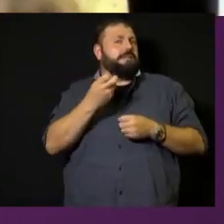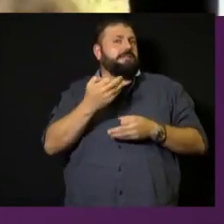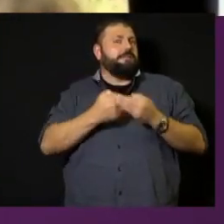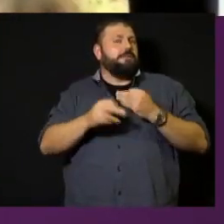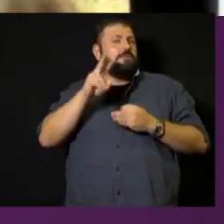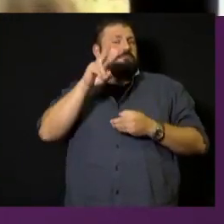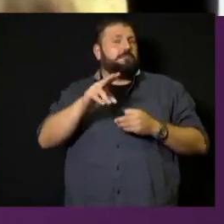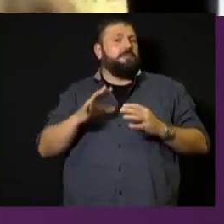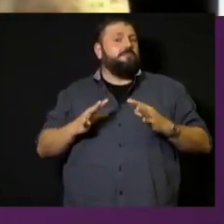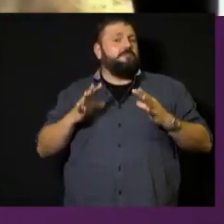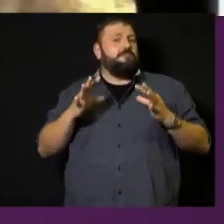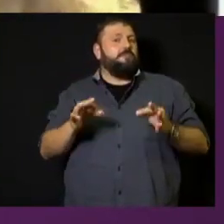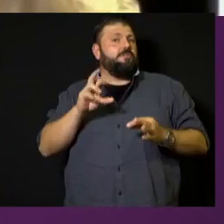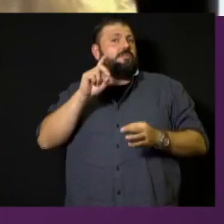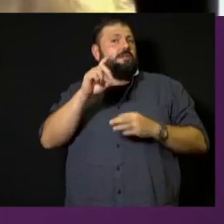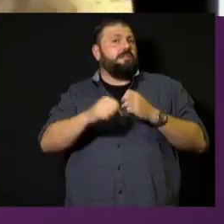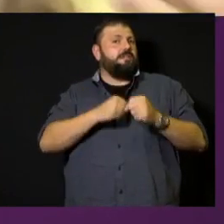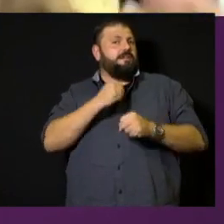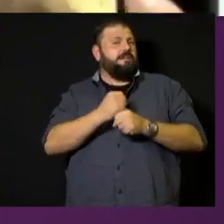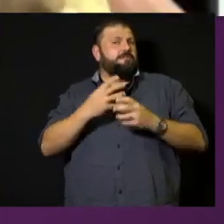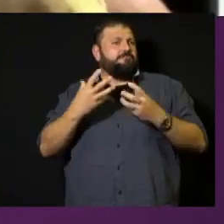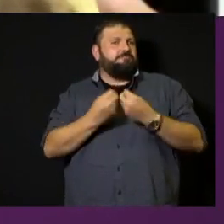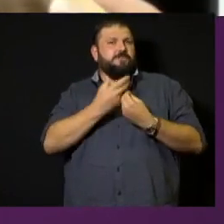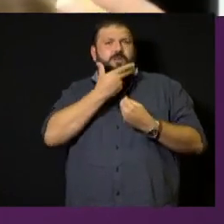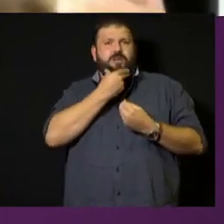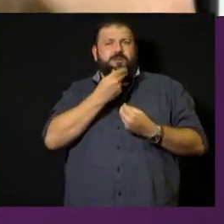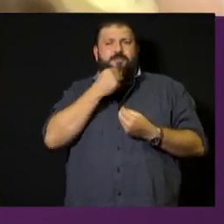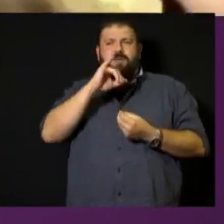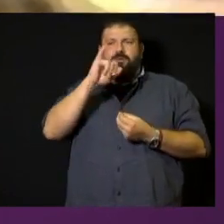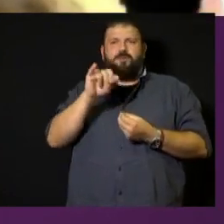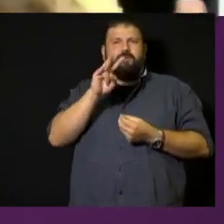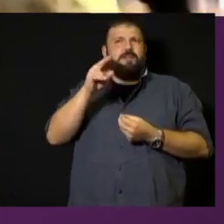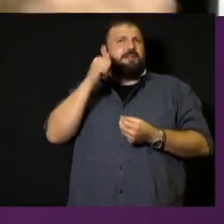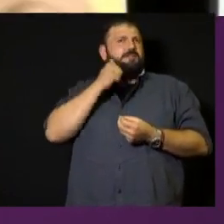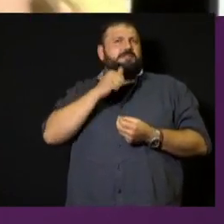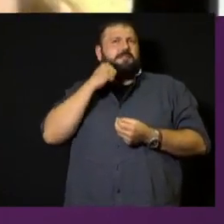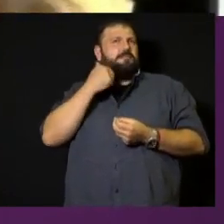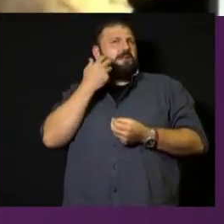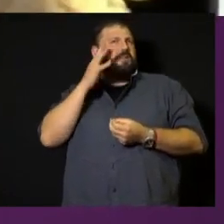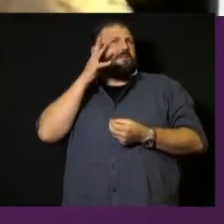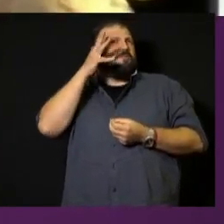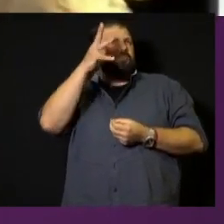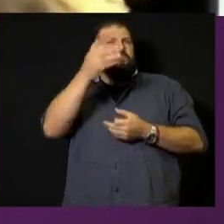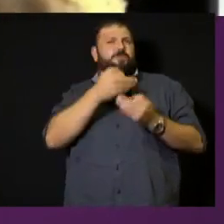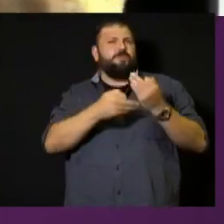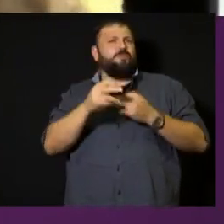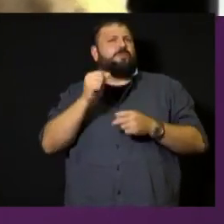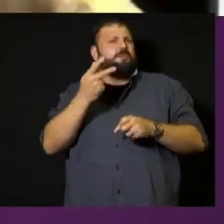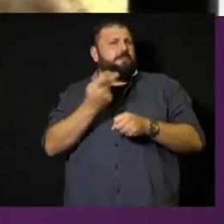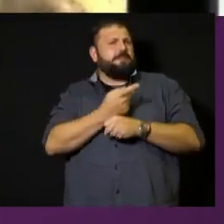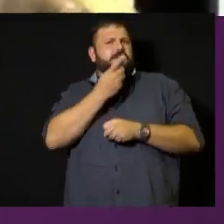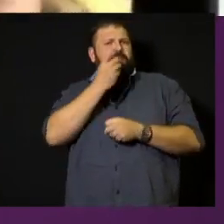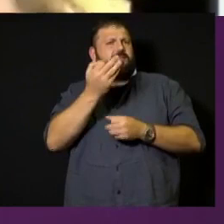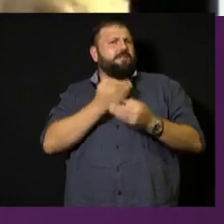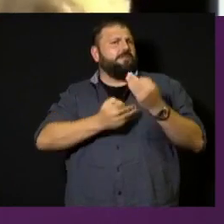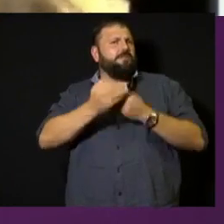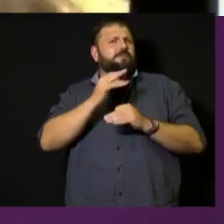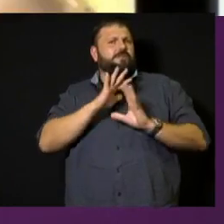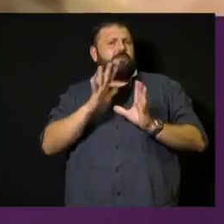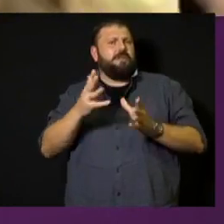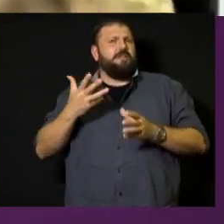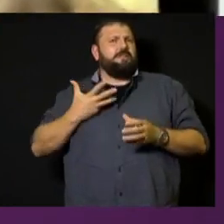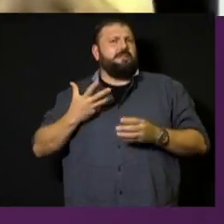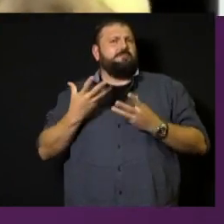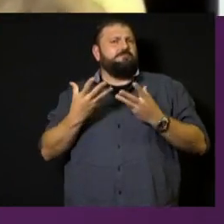started since the beginning, 30 years ago. And since the beginning, he told us what